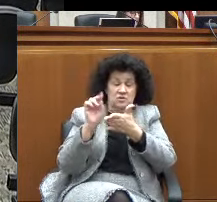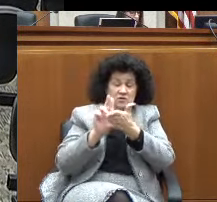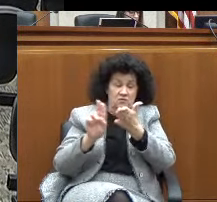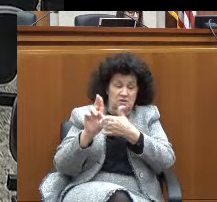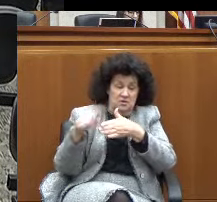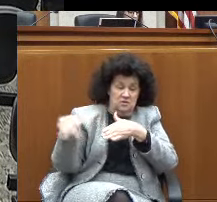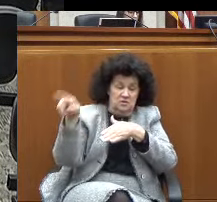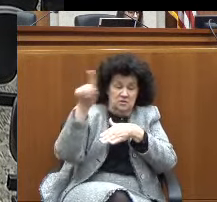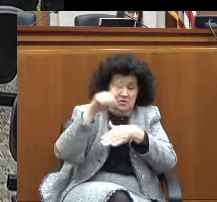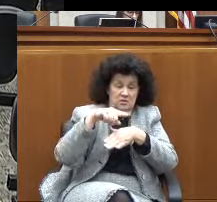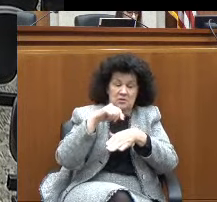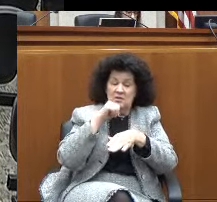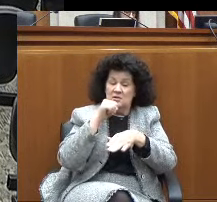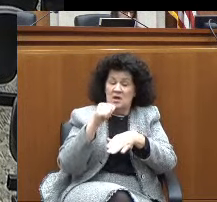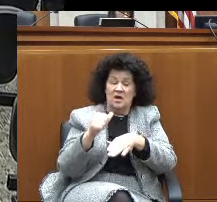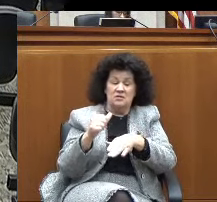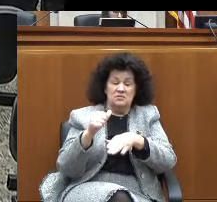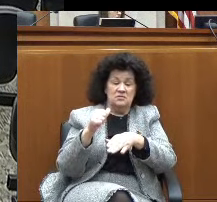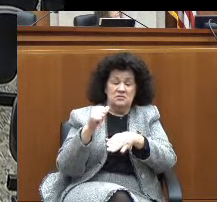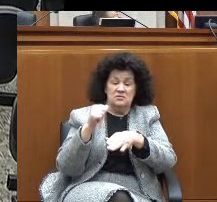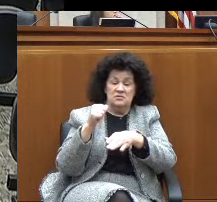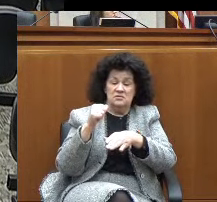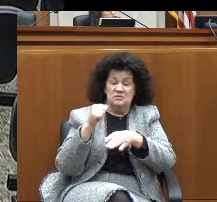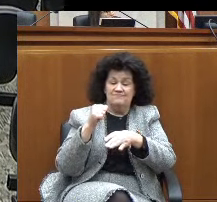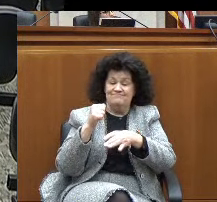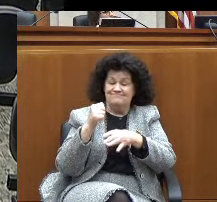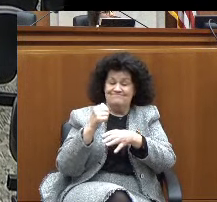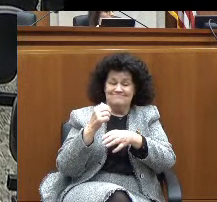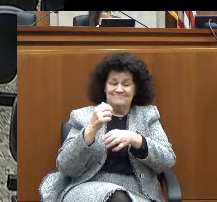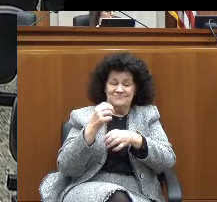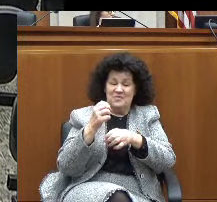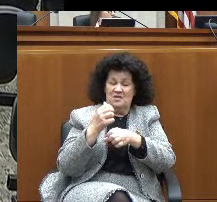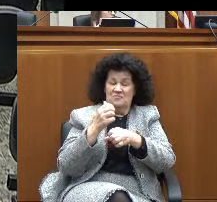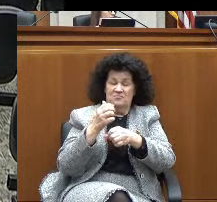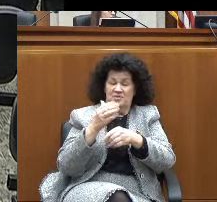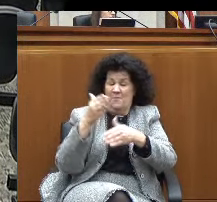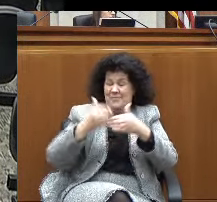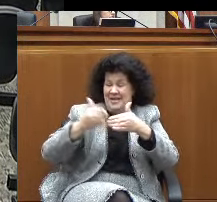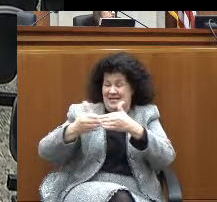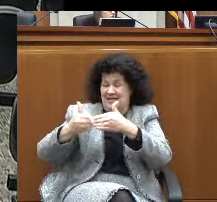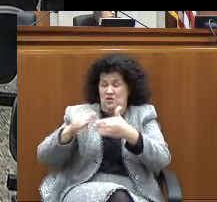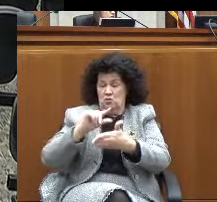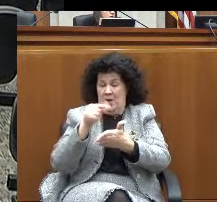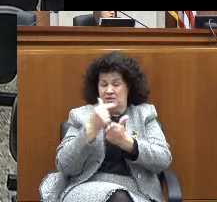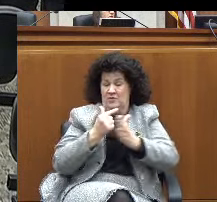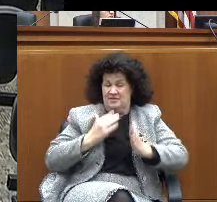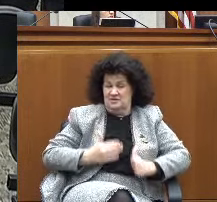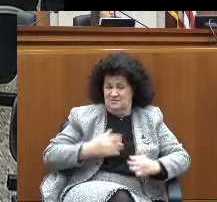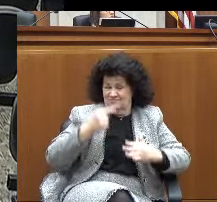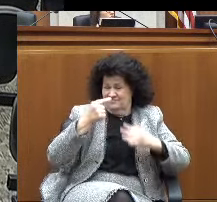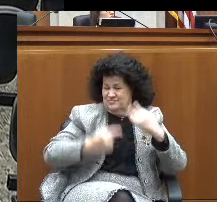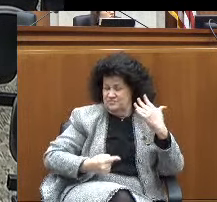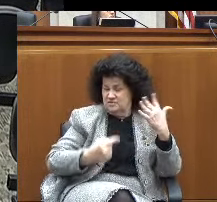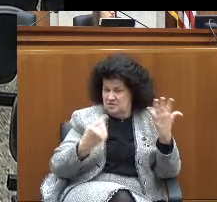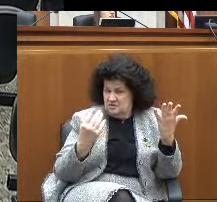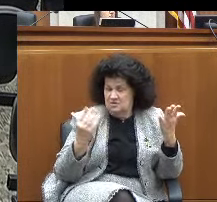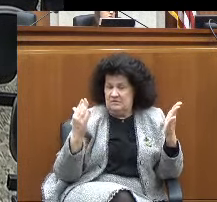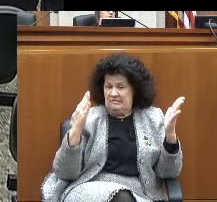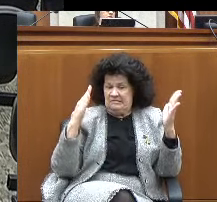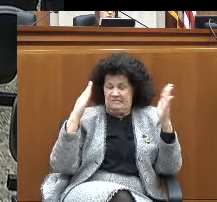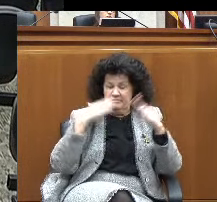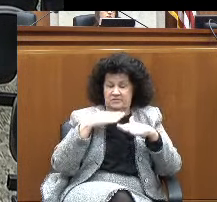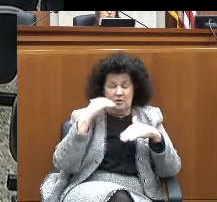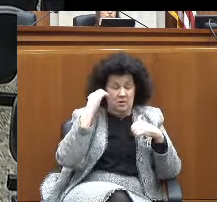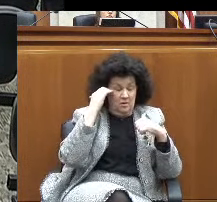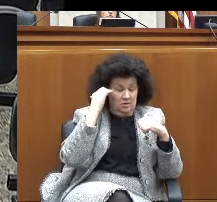they're not producing graduates. We've talked about that time and time again, how we may go